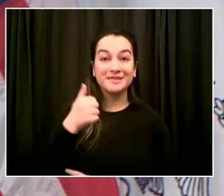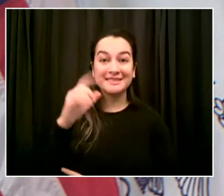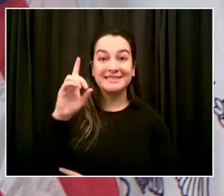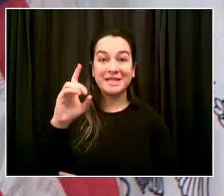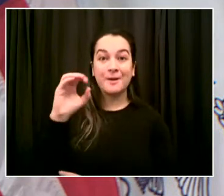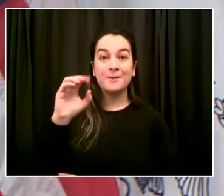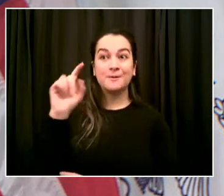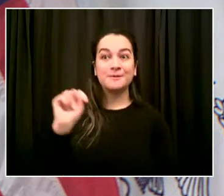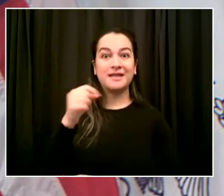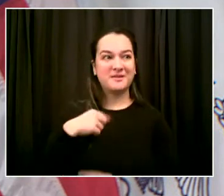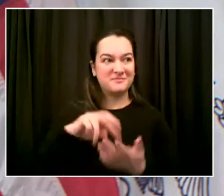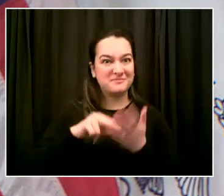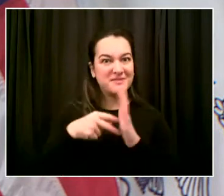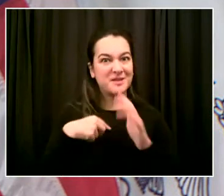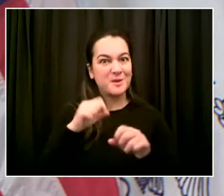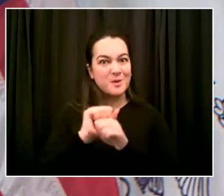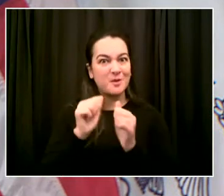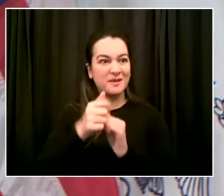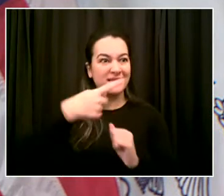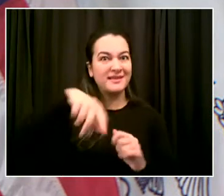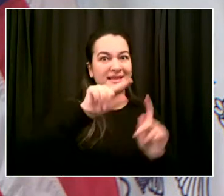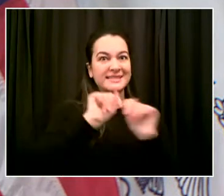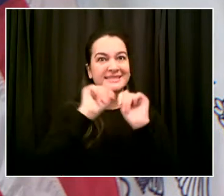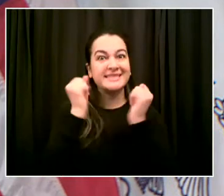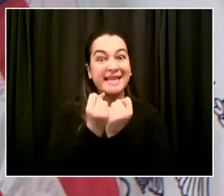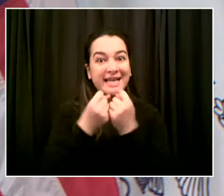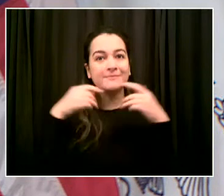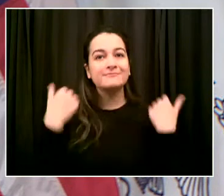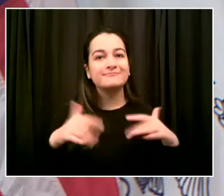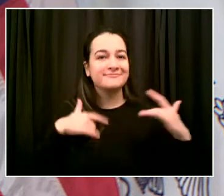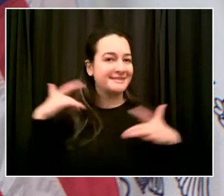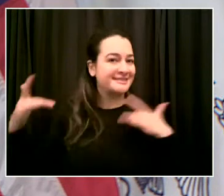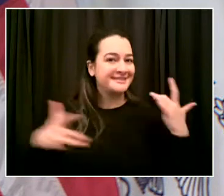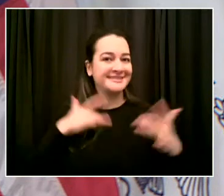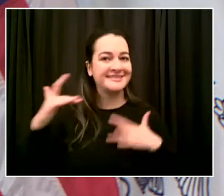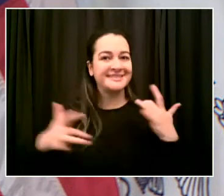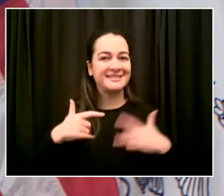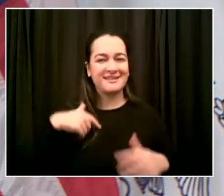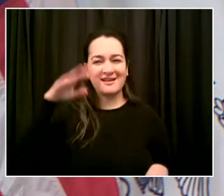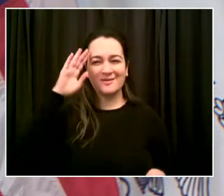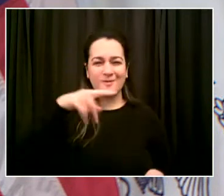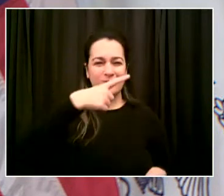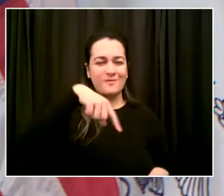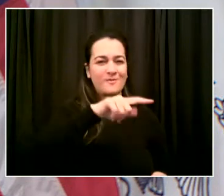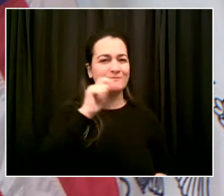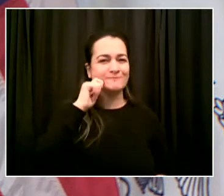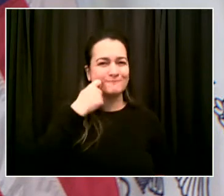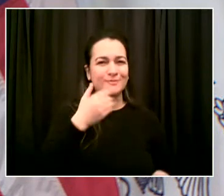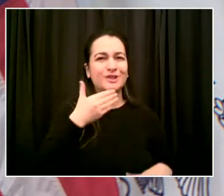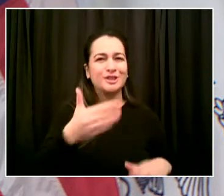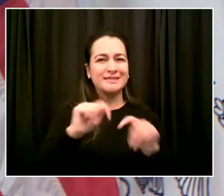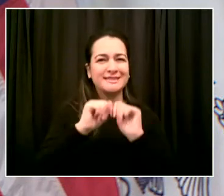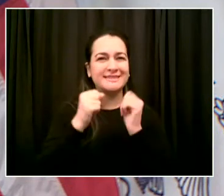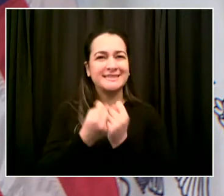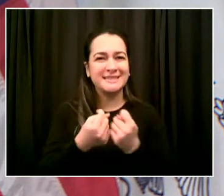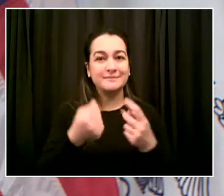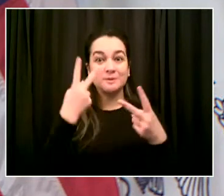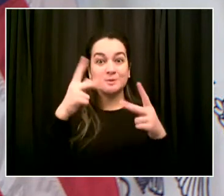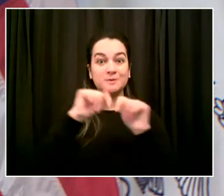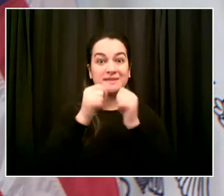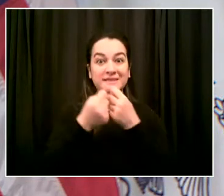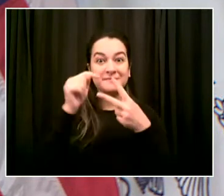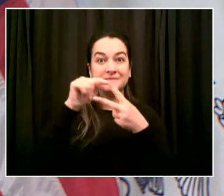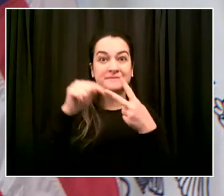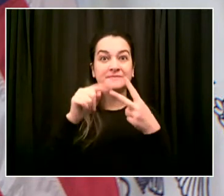Forgioni and Jimmy Kim. Margaret has faithfully served this agency for decades. She did an